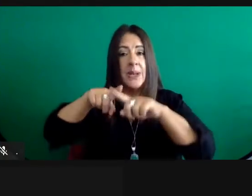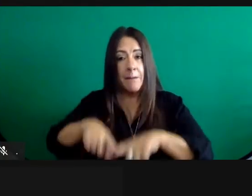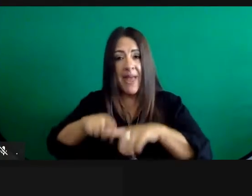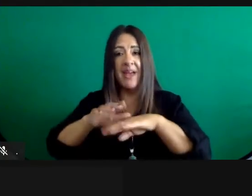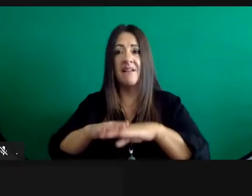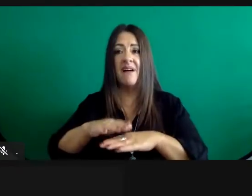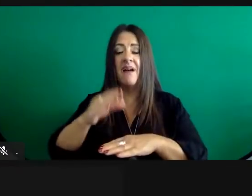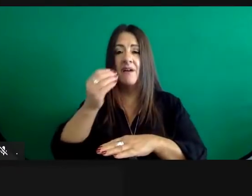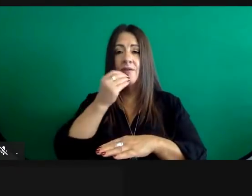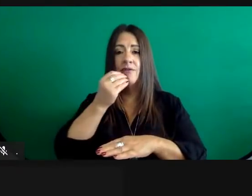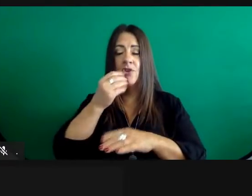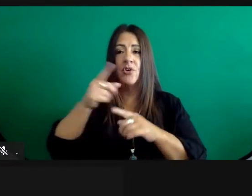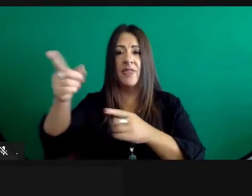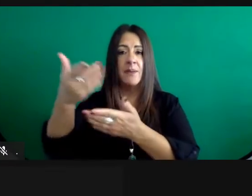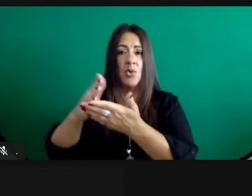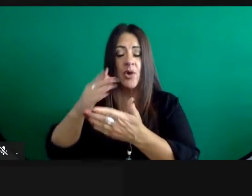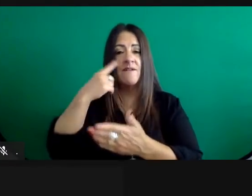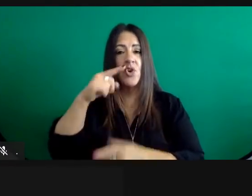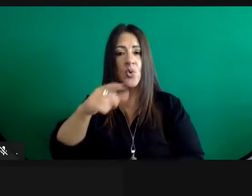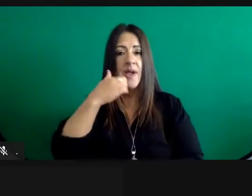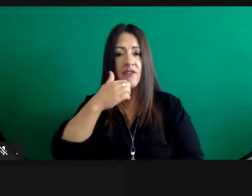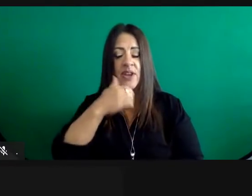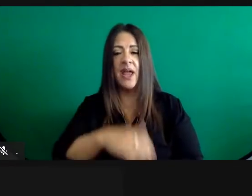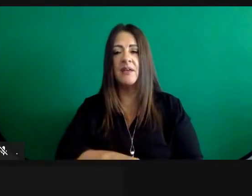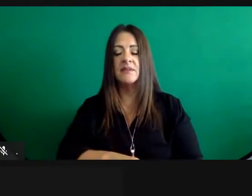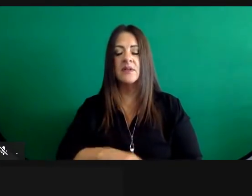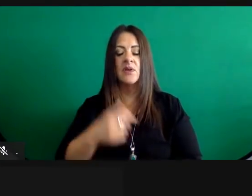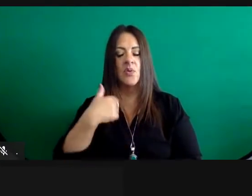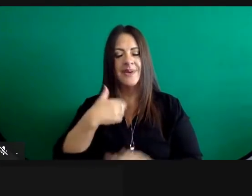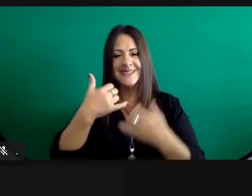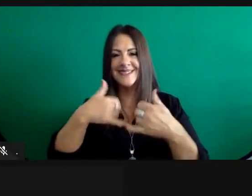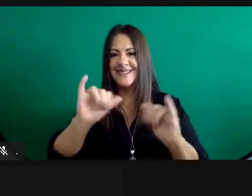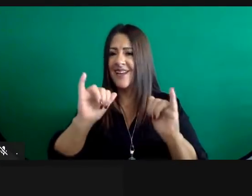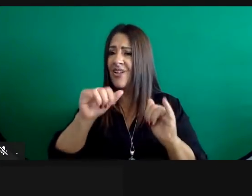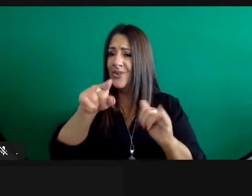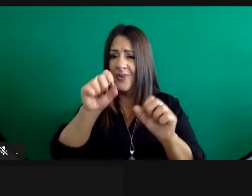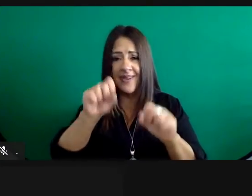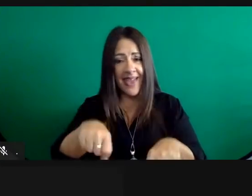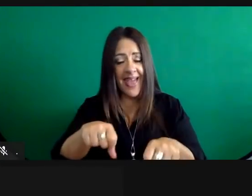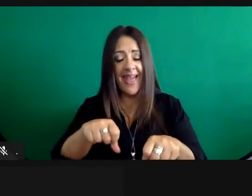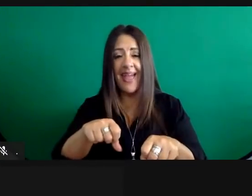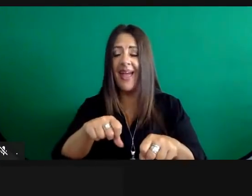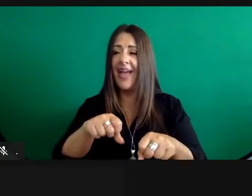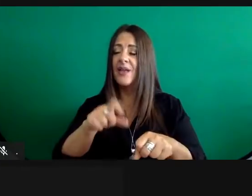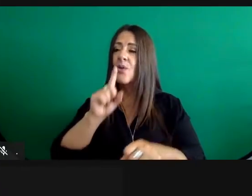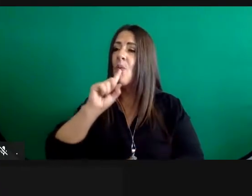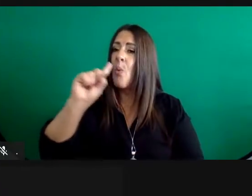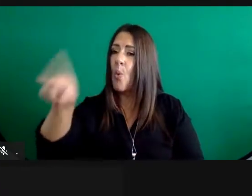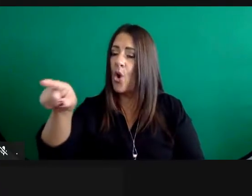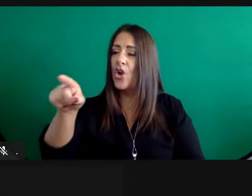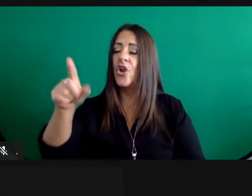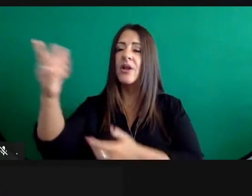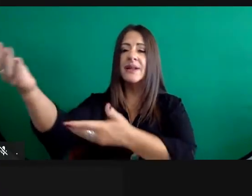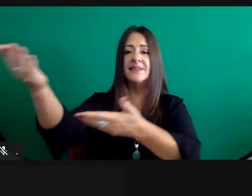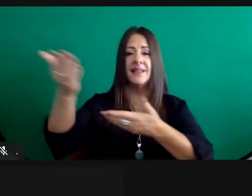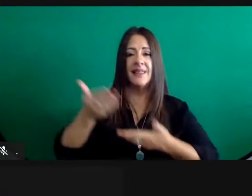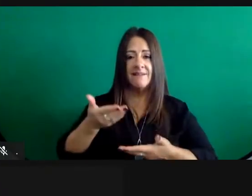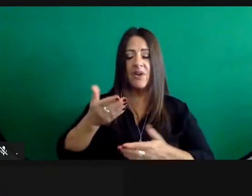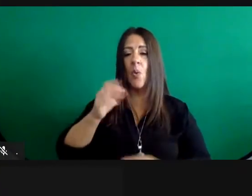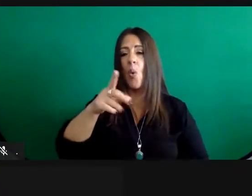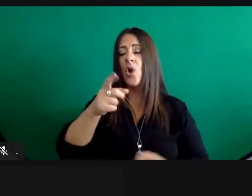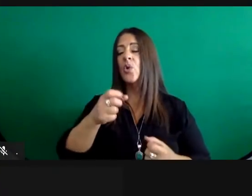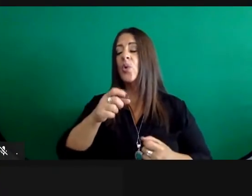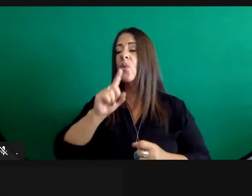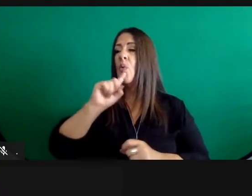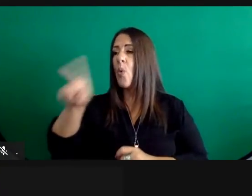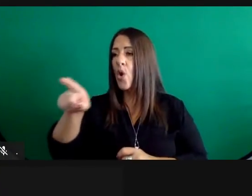to provide your food and sustenance, that we still have the option of takeout, the option of having food